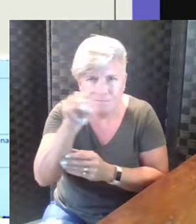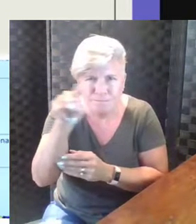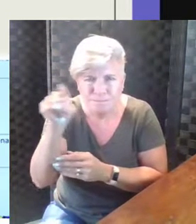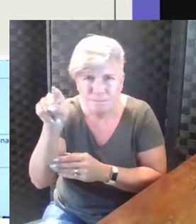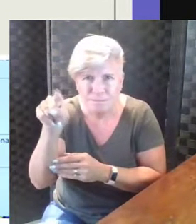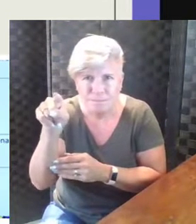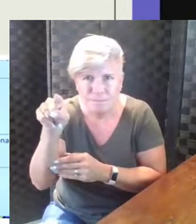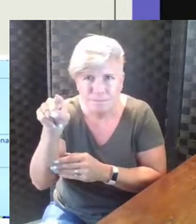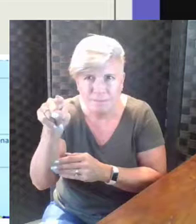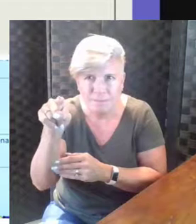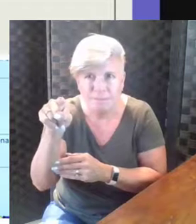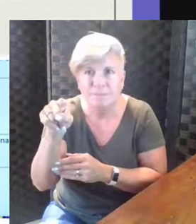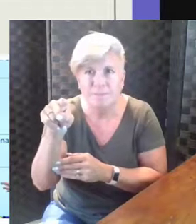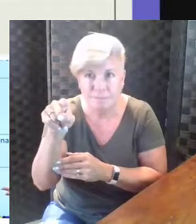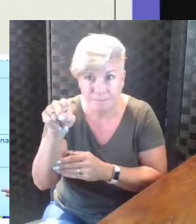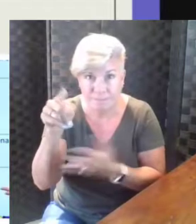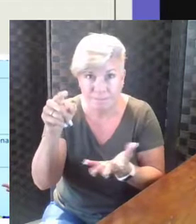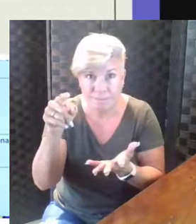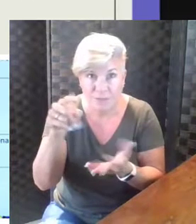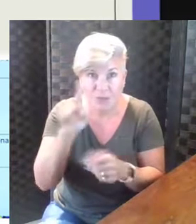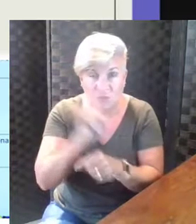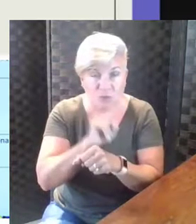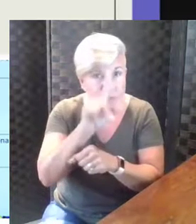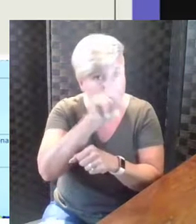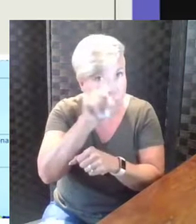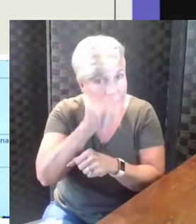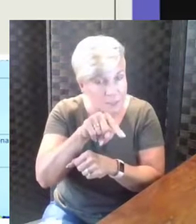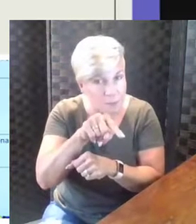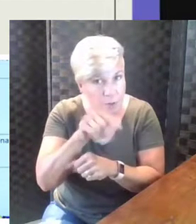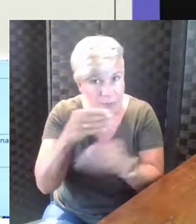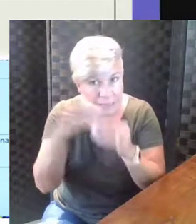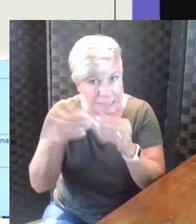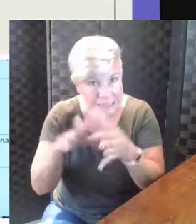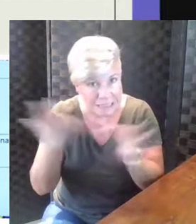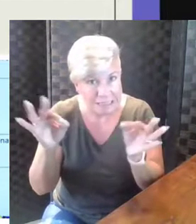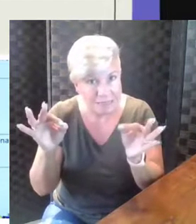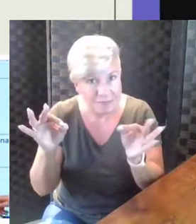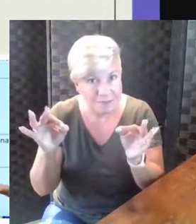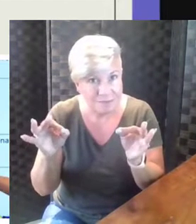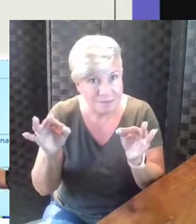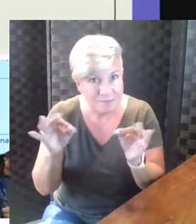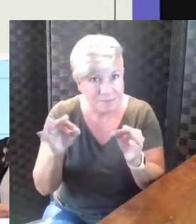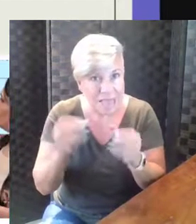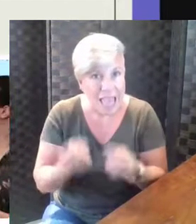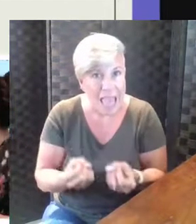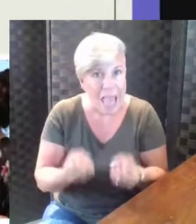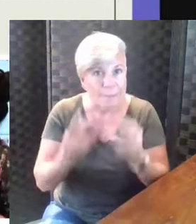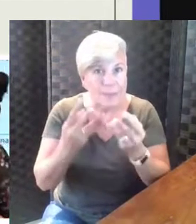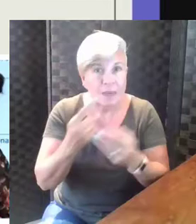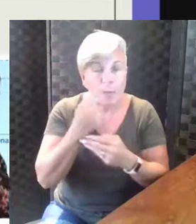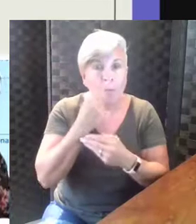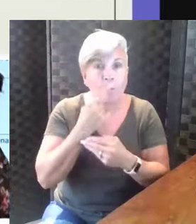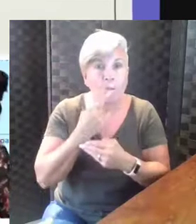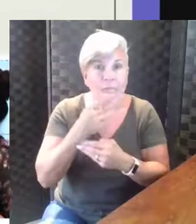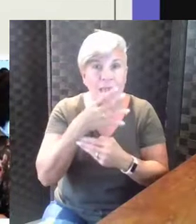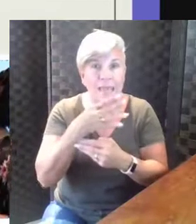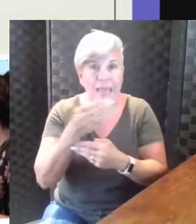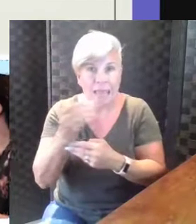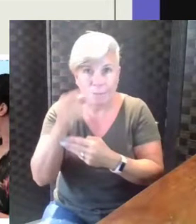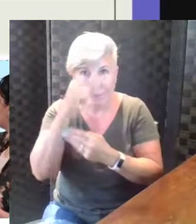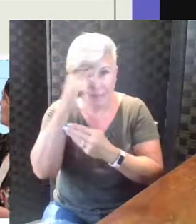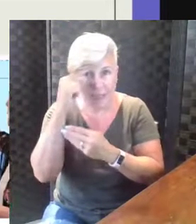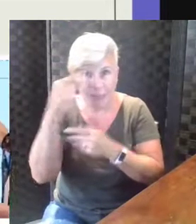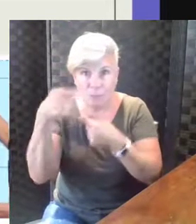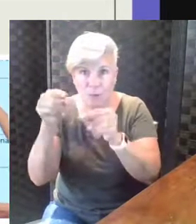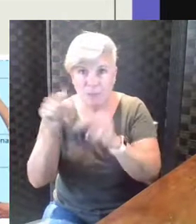problem? Hint, usually there's a question mark at the end. How many red